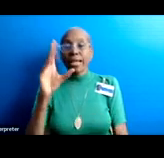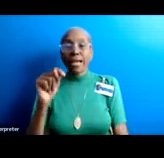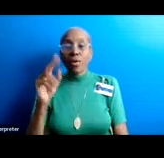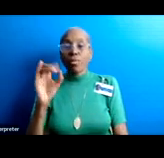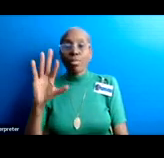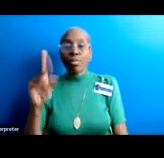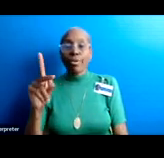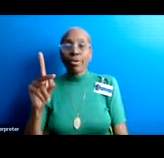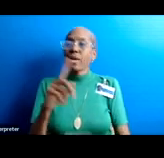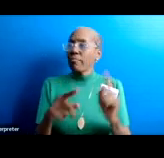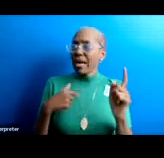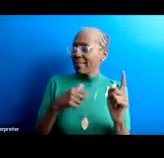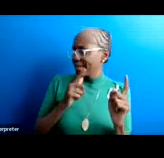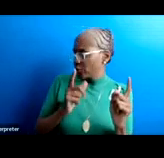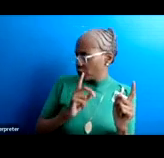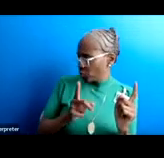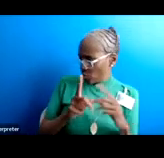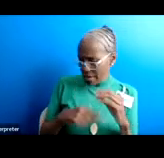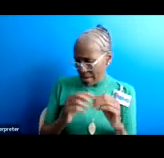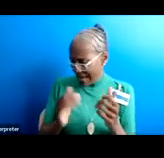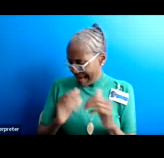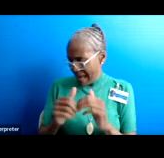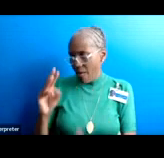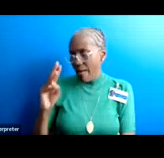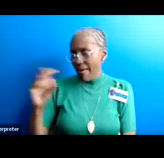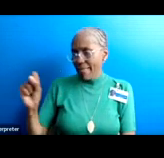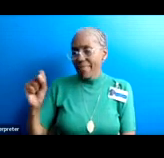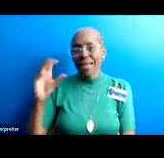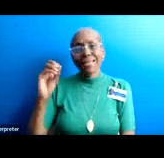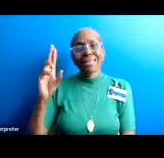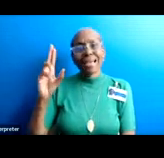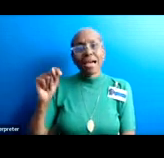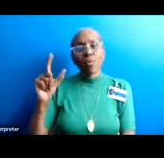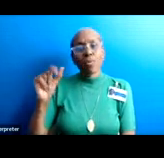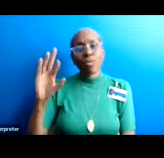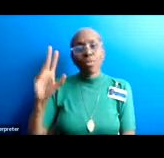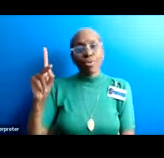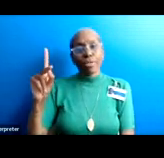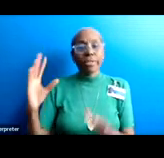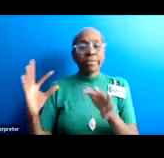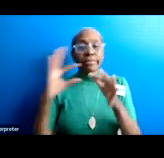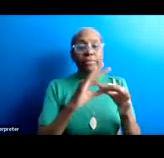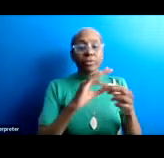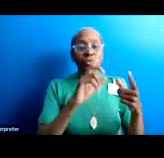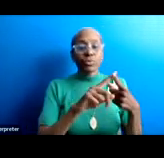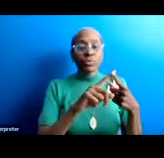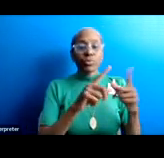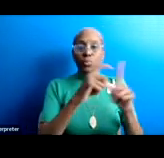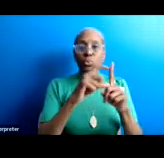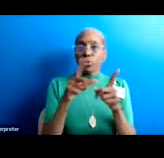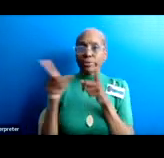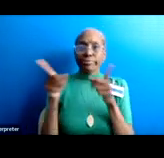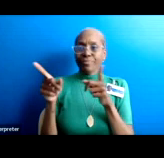I am not sure about how Microsoft Outlook is tied to Word. I don't know if